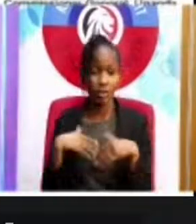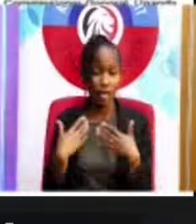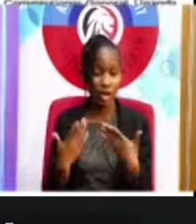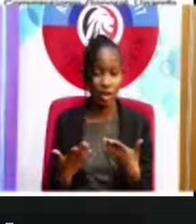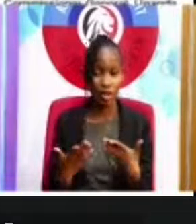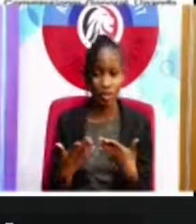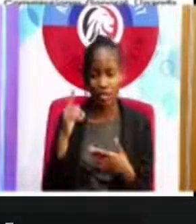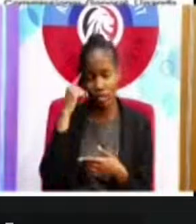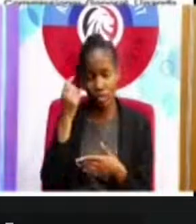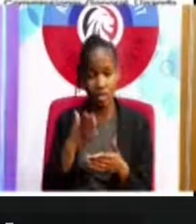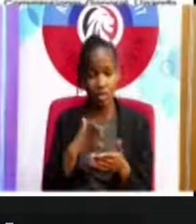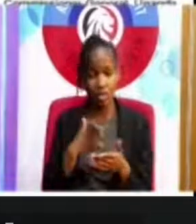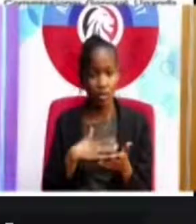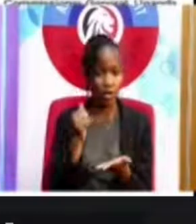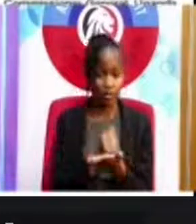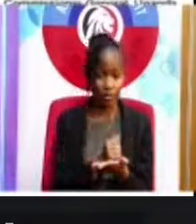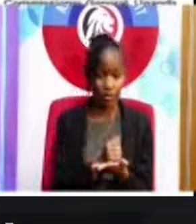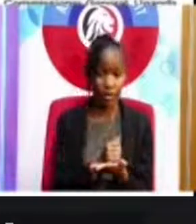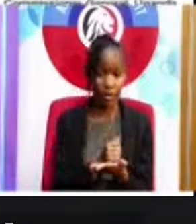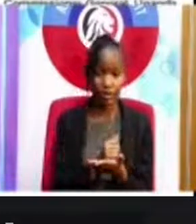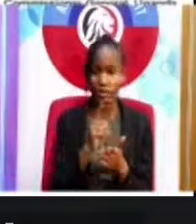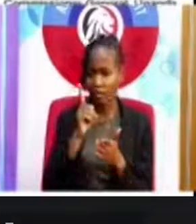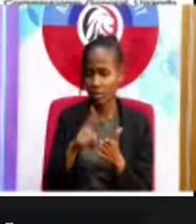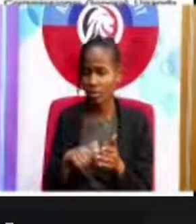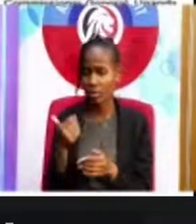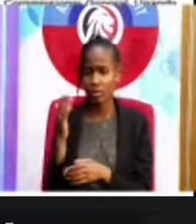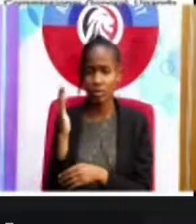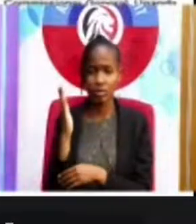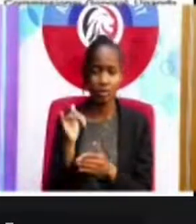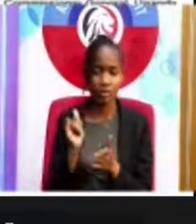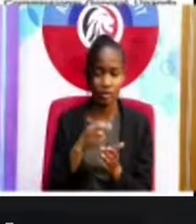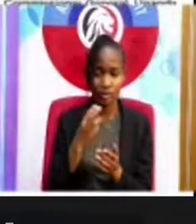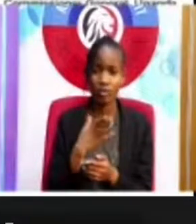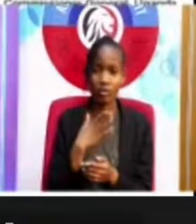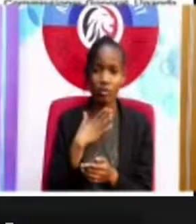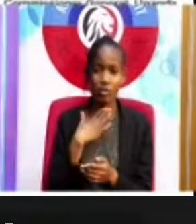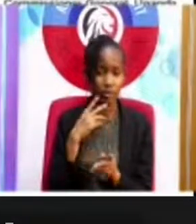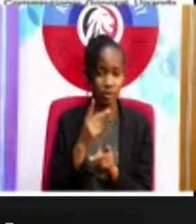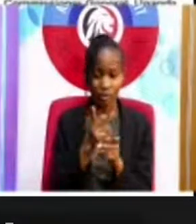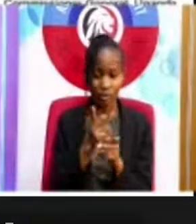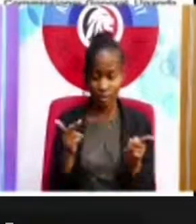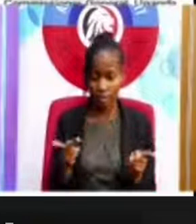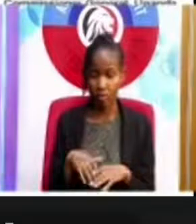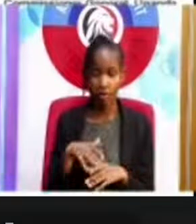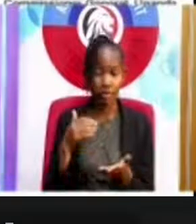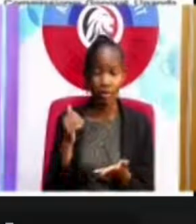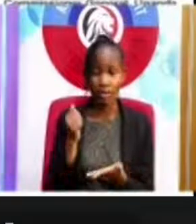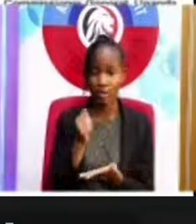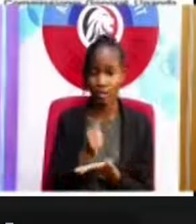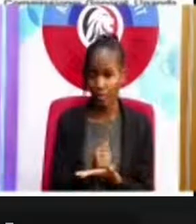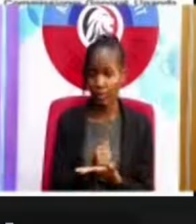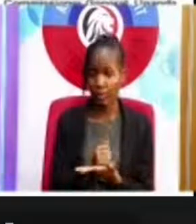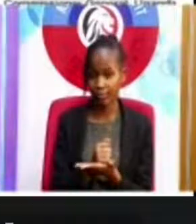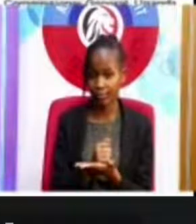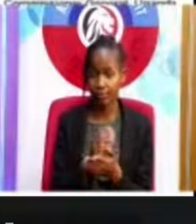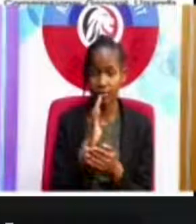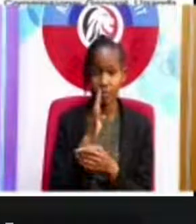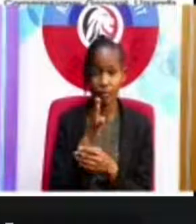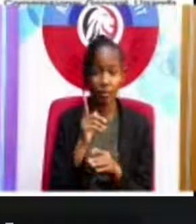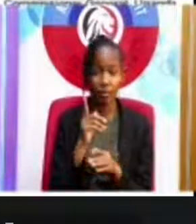offices? What kind of facilities we need to put in place in our offices? It speaks to what kind of